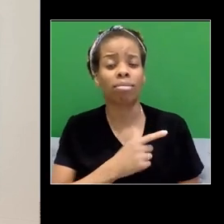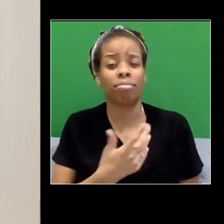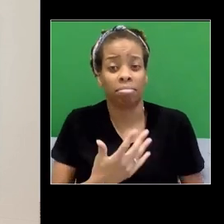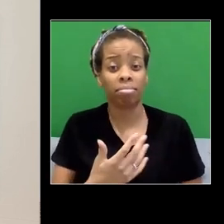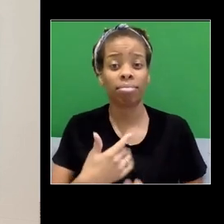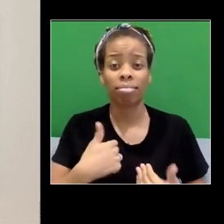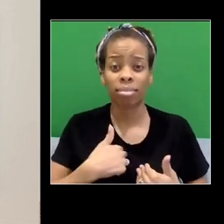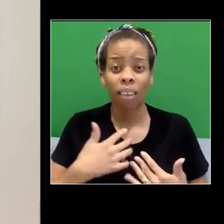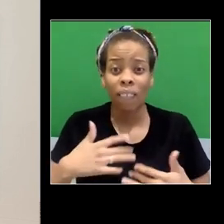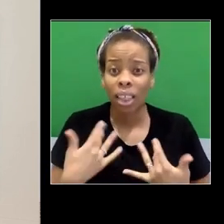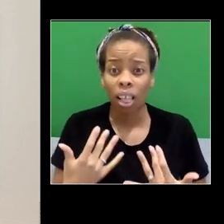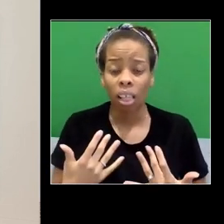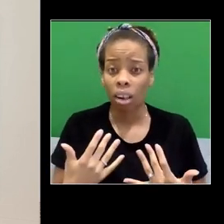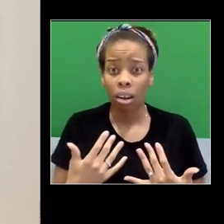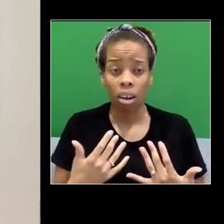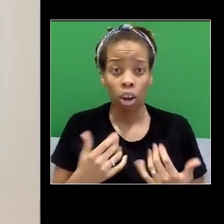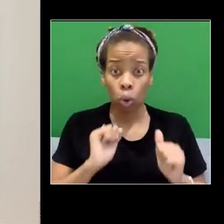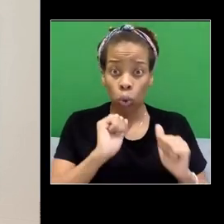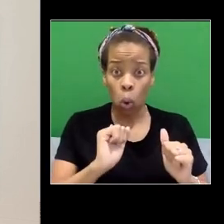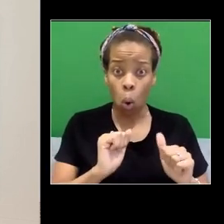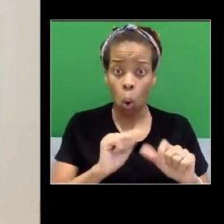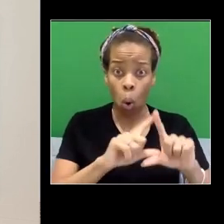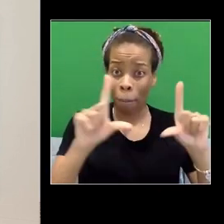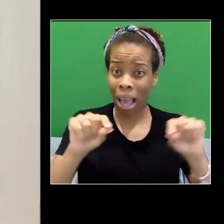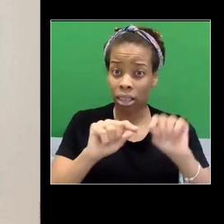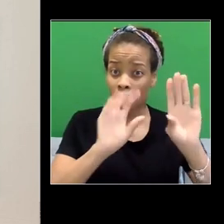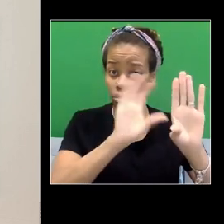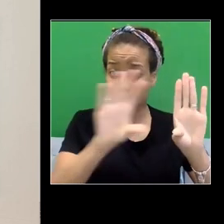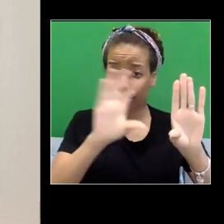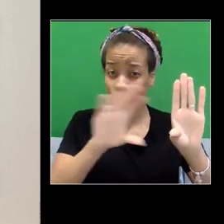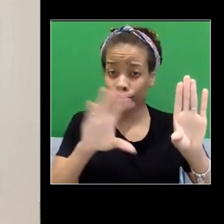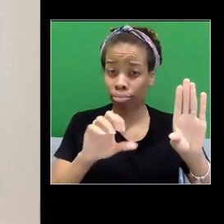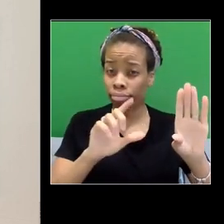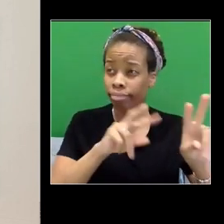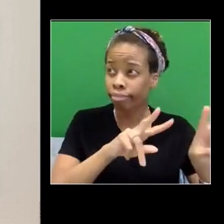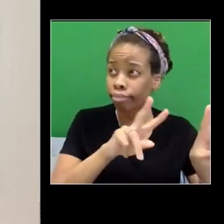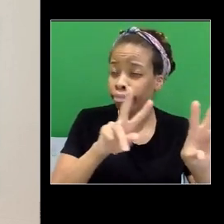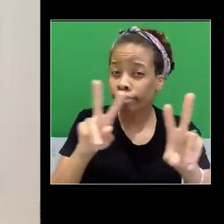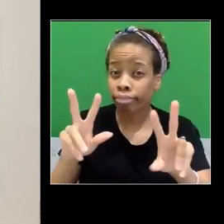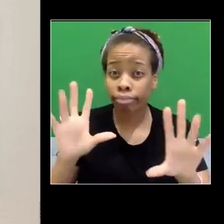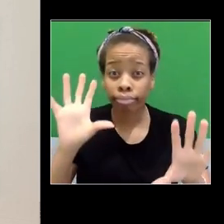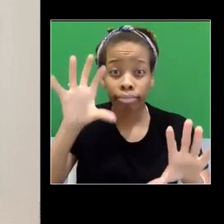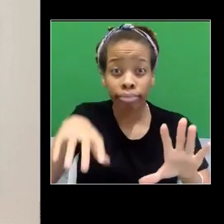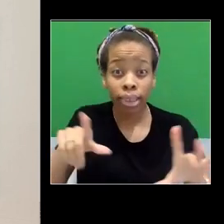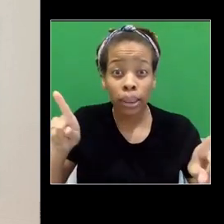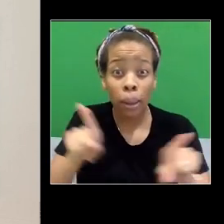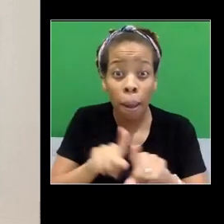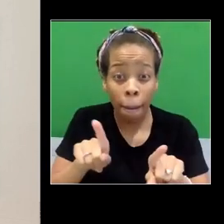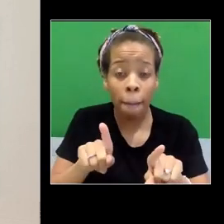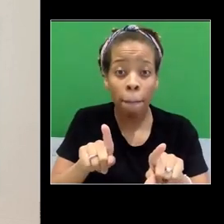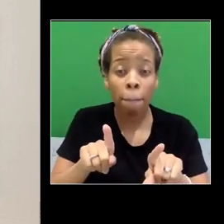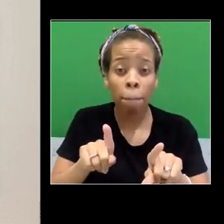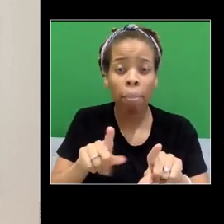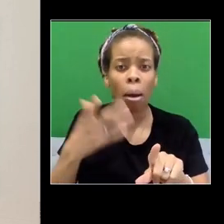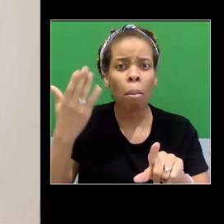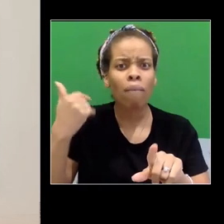of seeing all of these works together after having had the occasion to see some of them in different contexts, at different